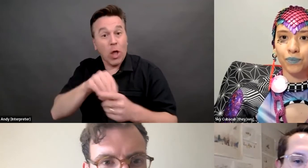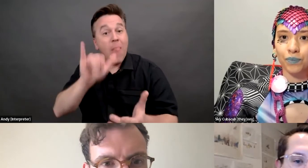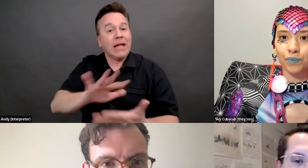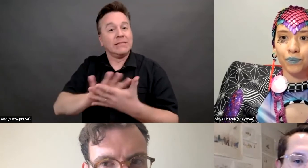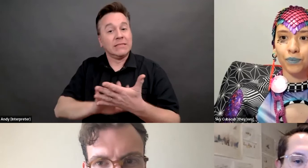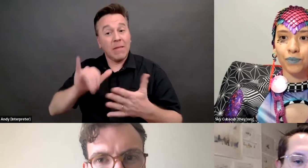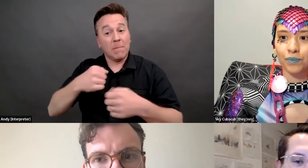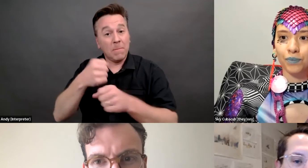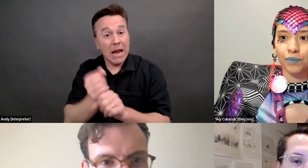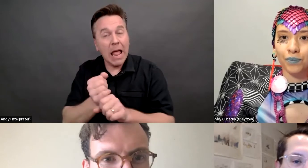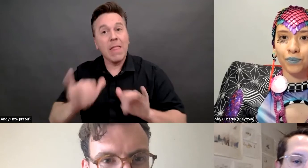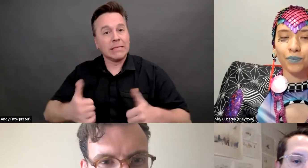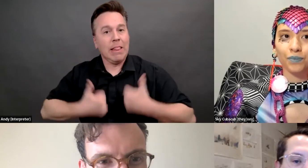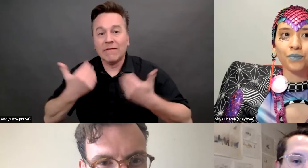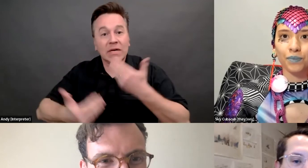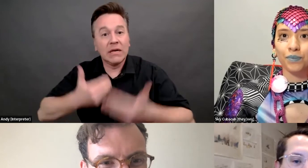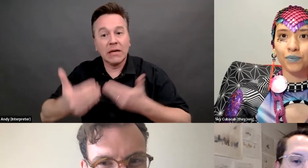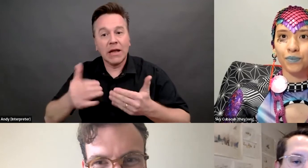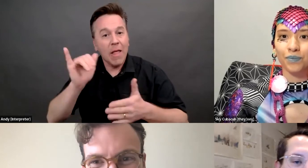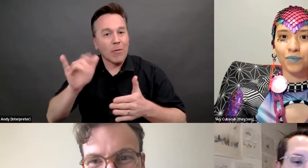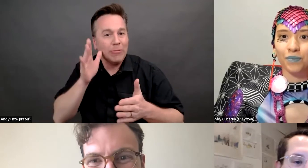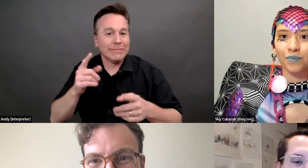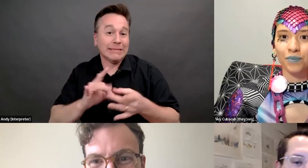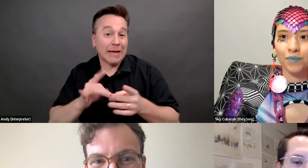that is making, that is living, right? Most of us would say.